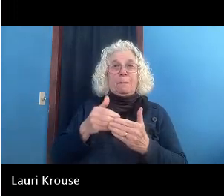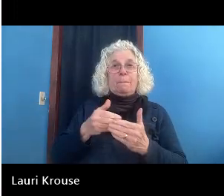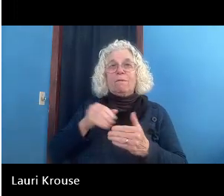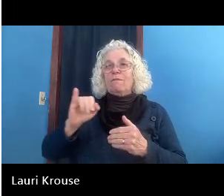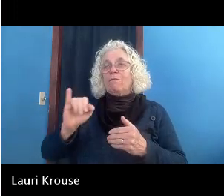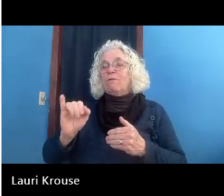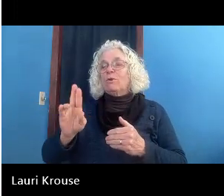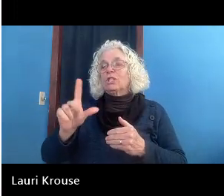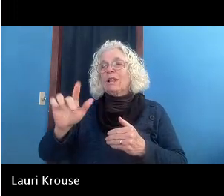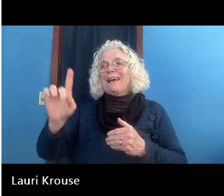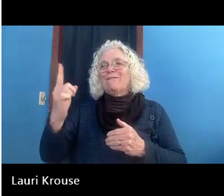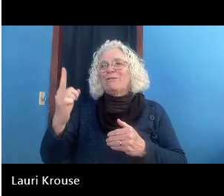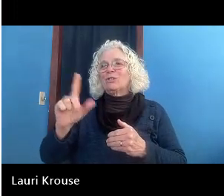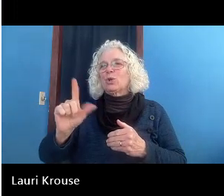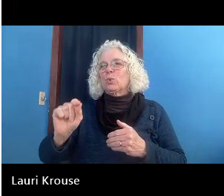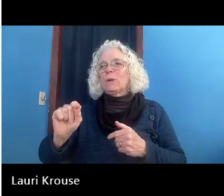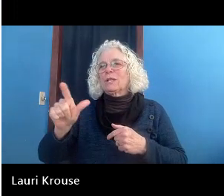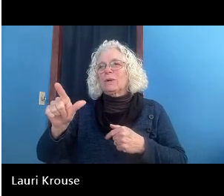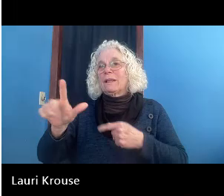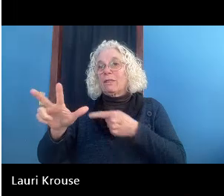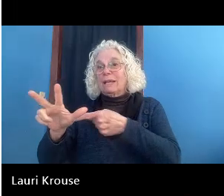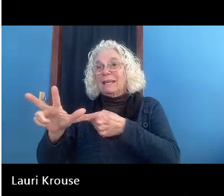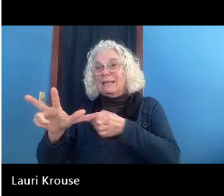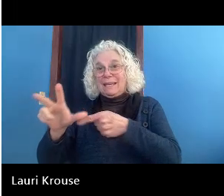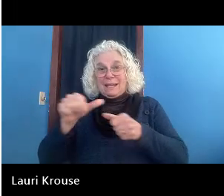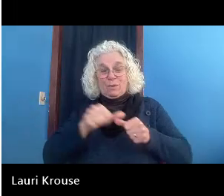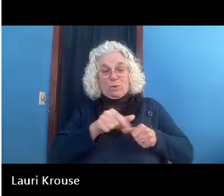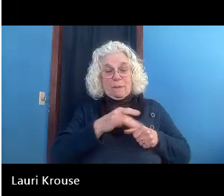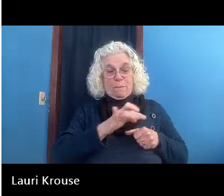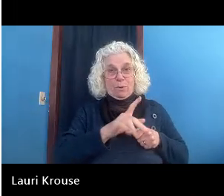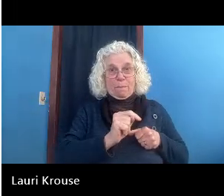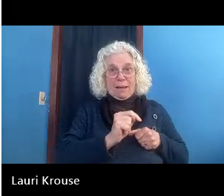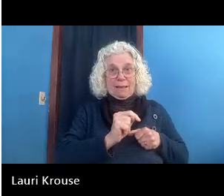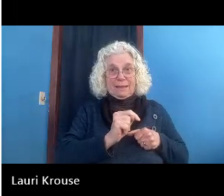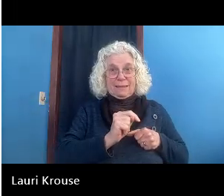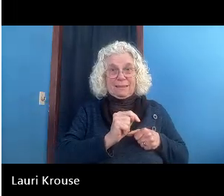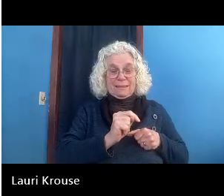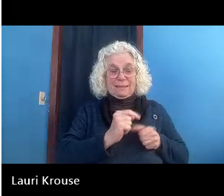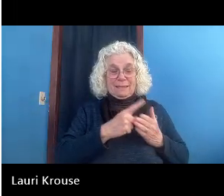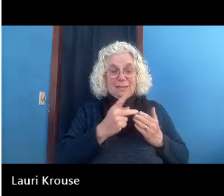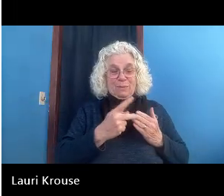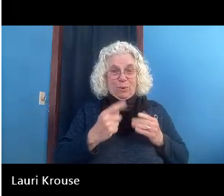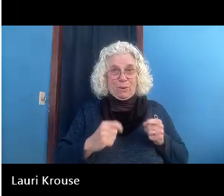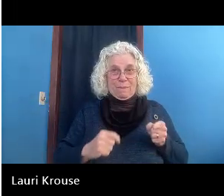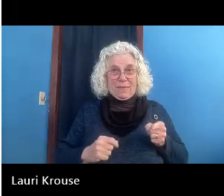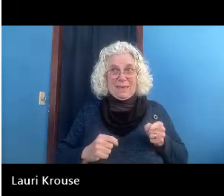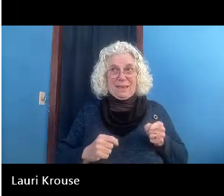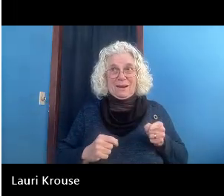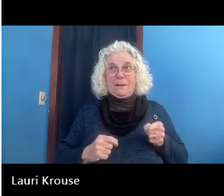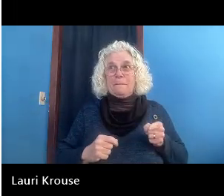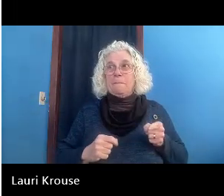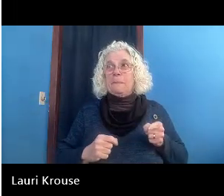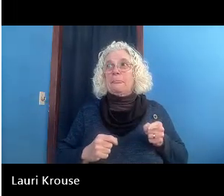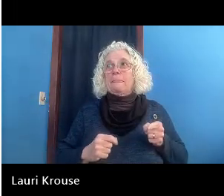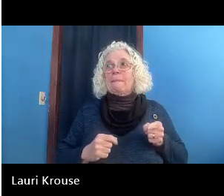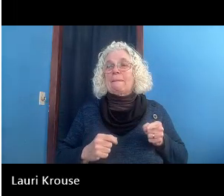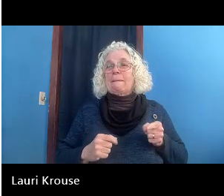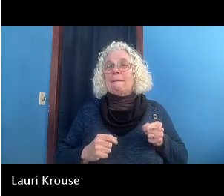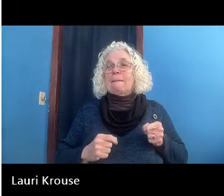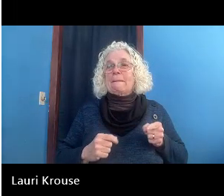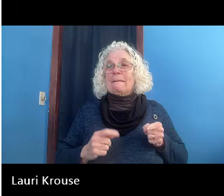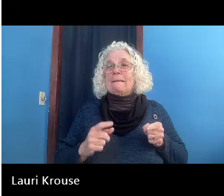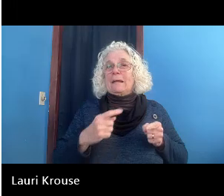of 2023. And going back to that pilot program, as I was kind of alluding to, without spoiling any for, surprises along the